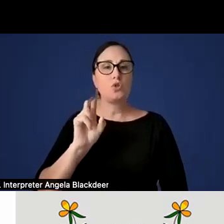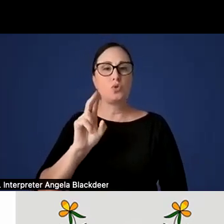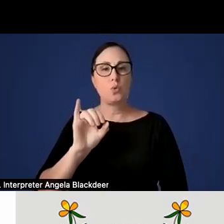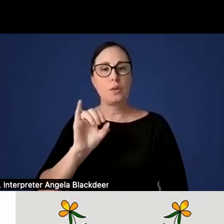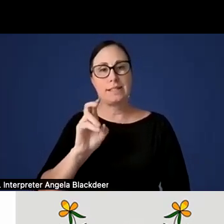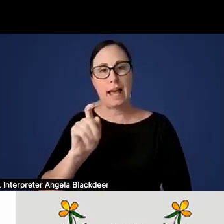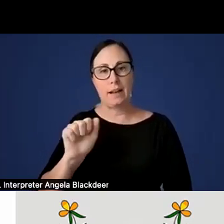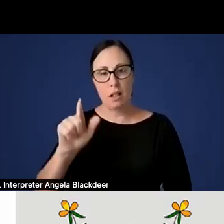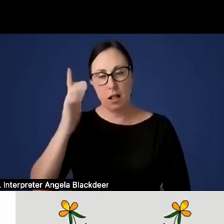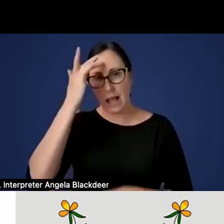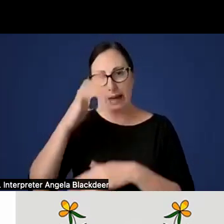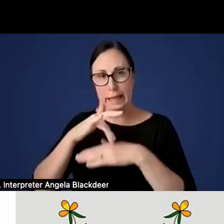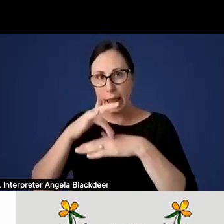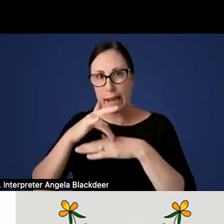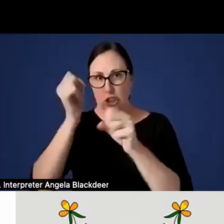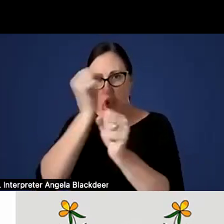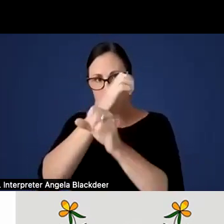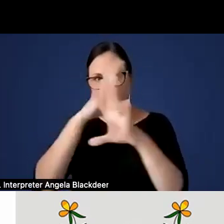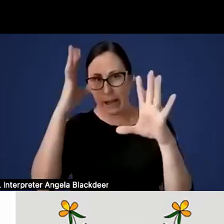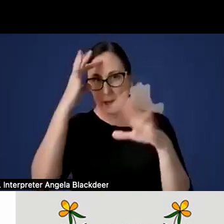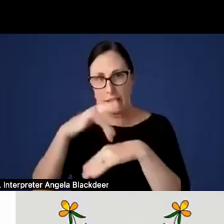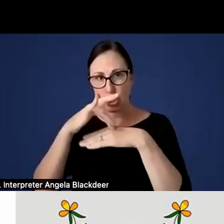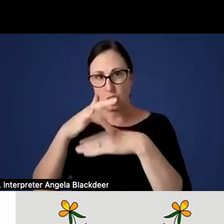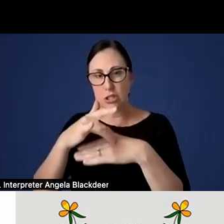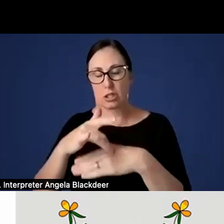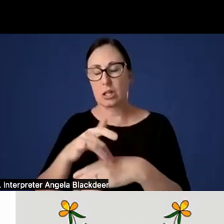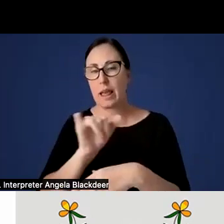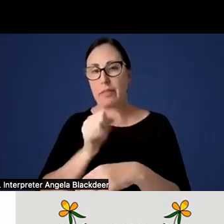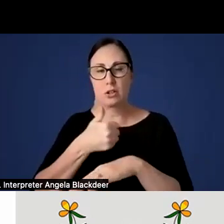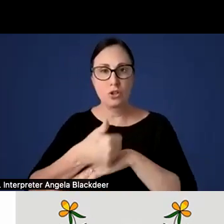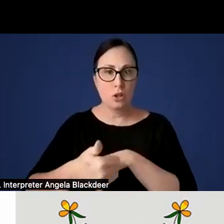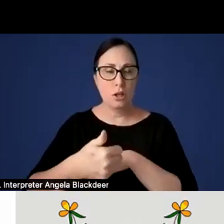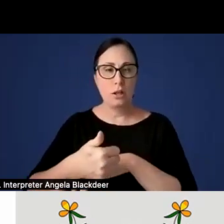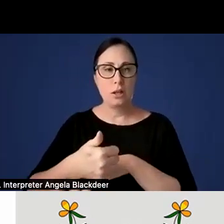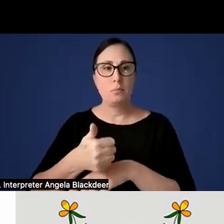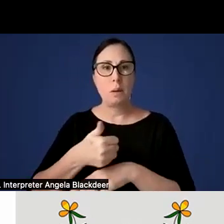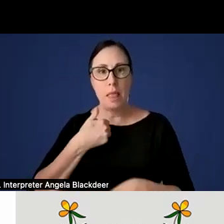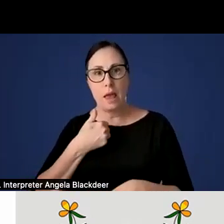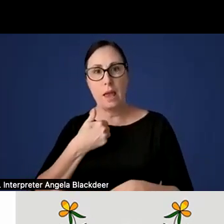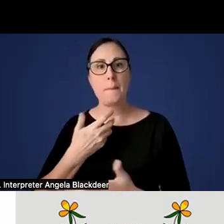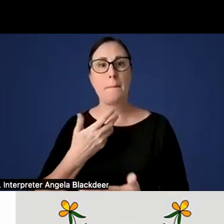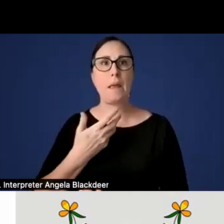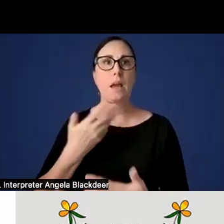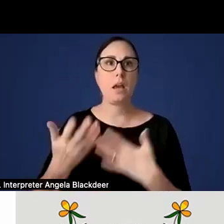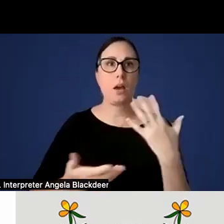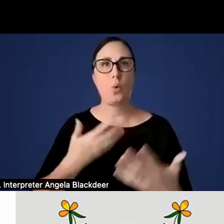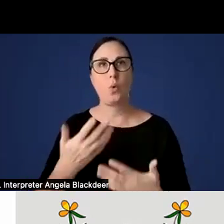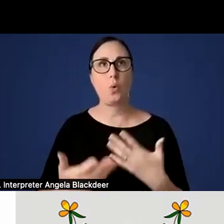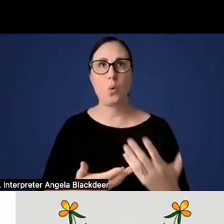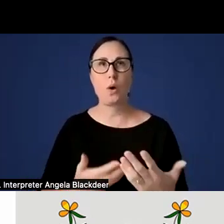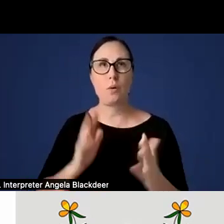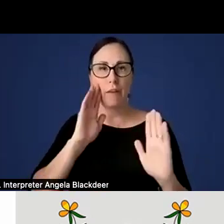um, almost as if like that shame and blame really just hones in on